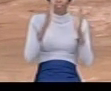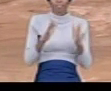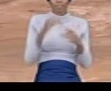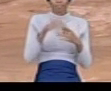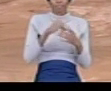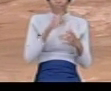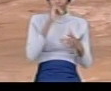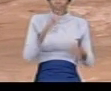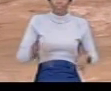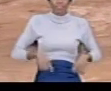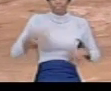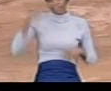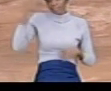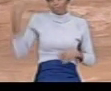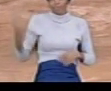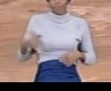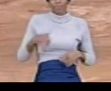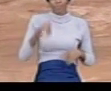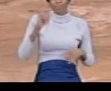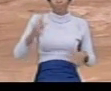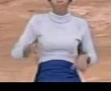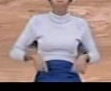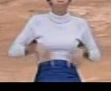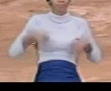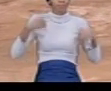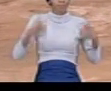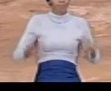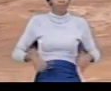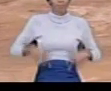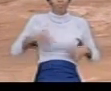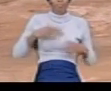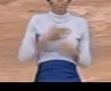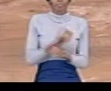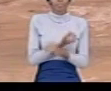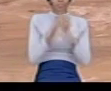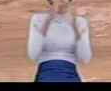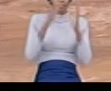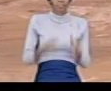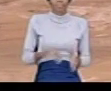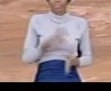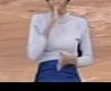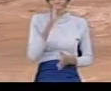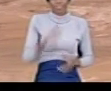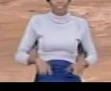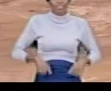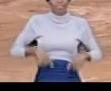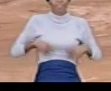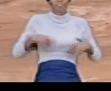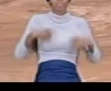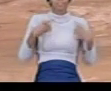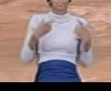alive forevermore. Alive, alive, my Savior is alive.